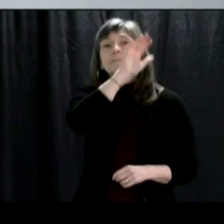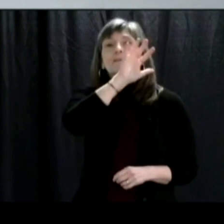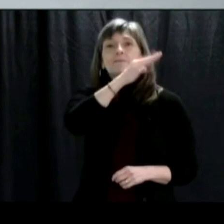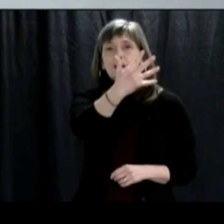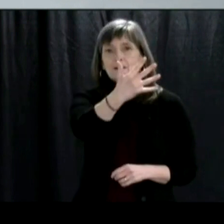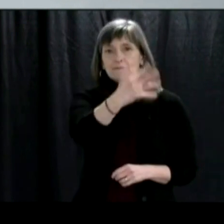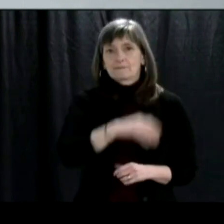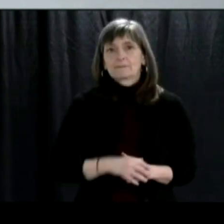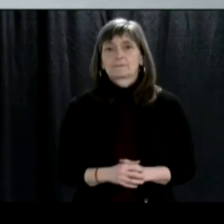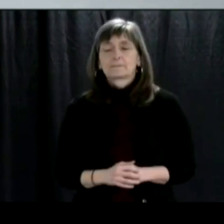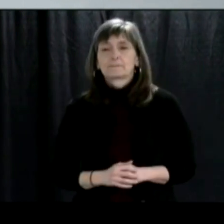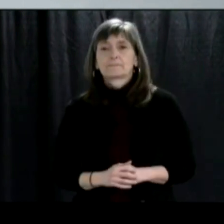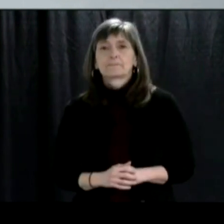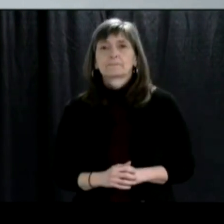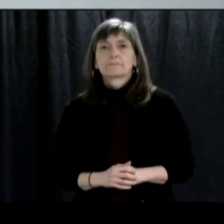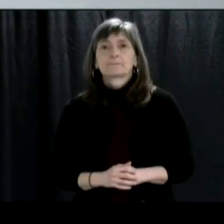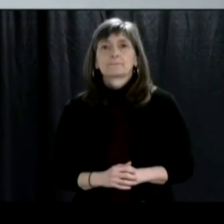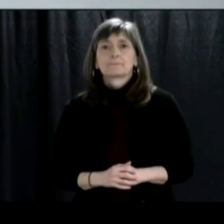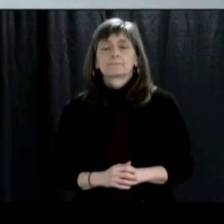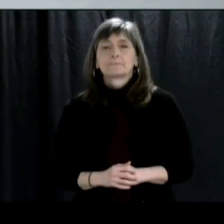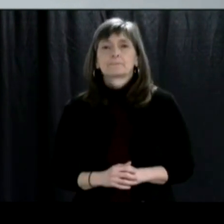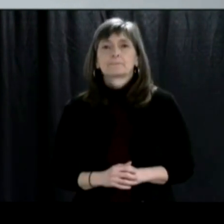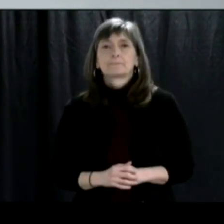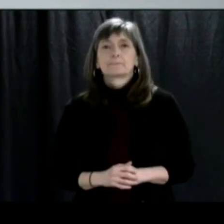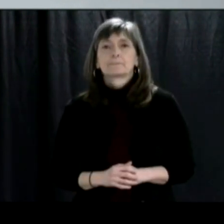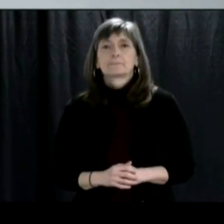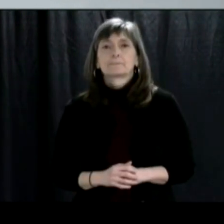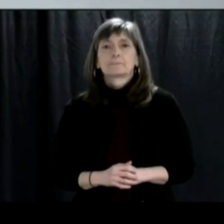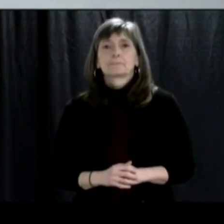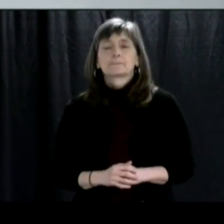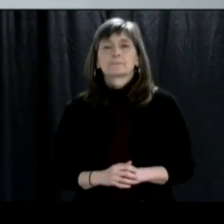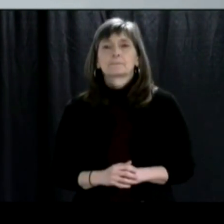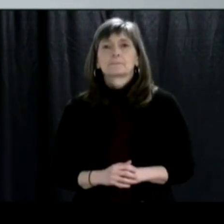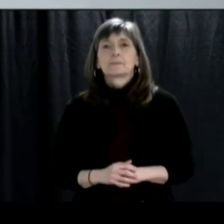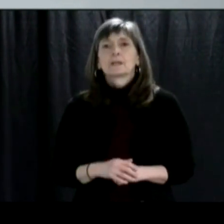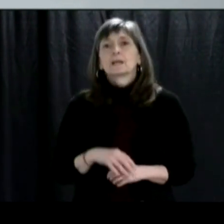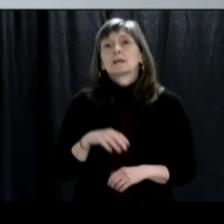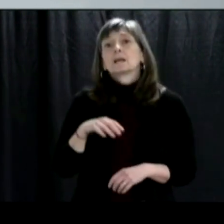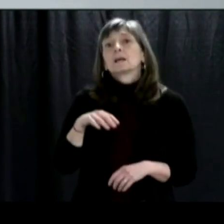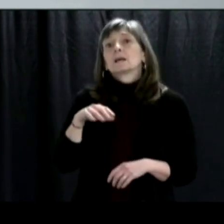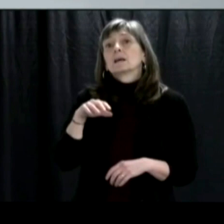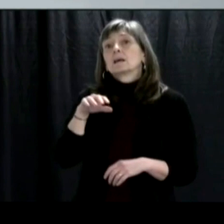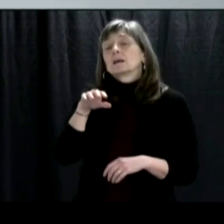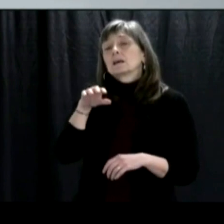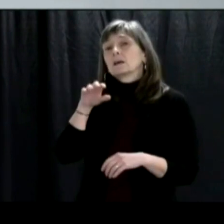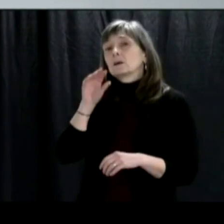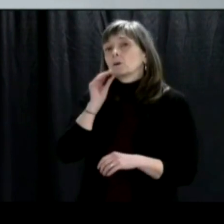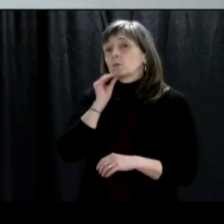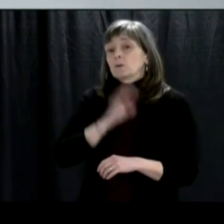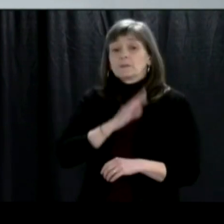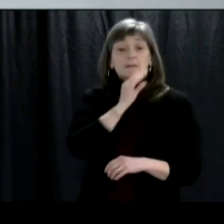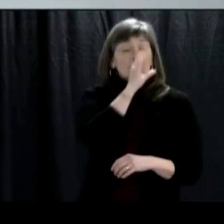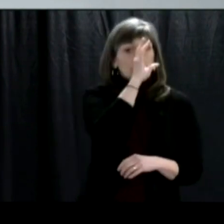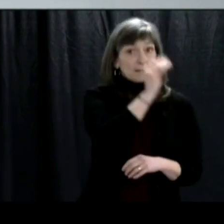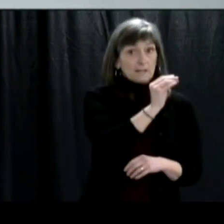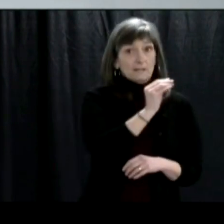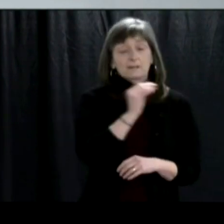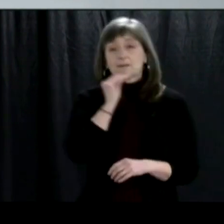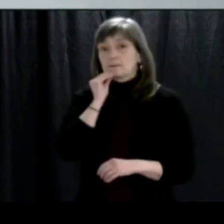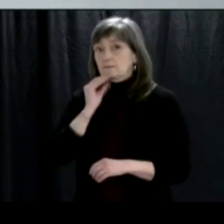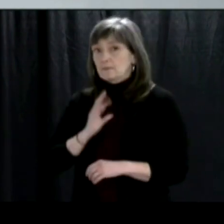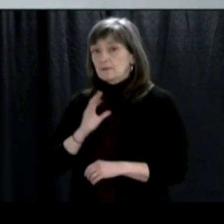Region. We have a breakdown of 57% of our cases are female